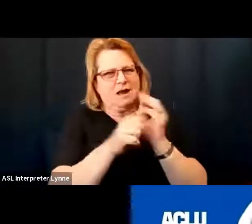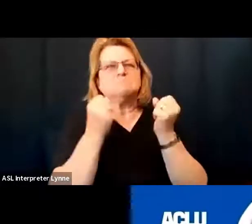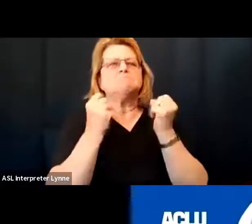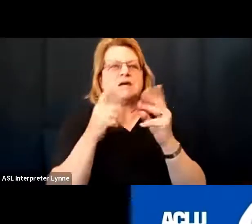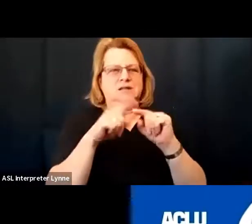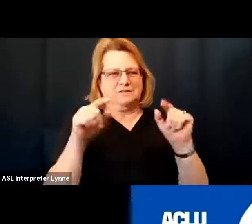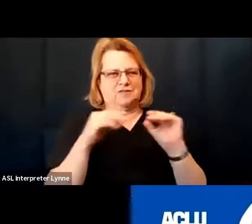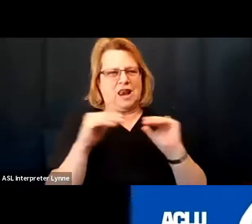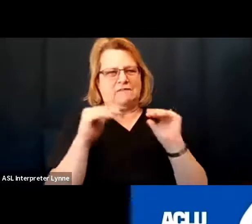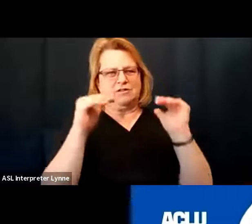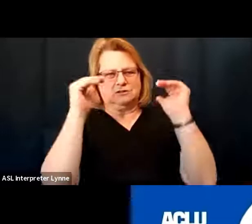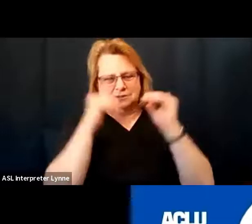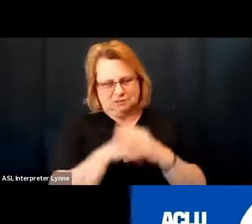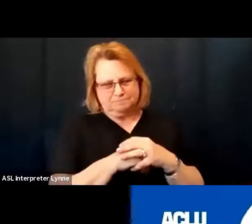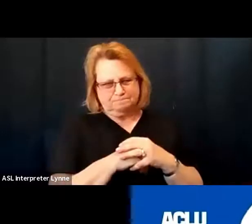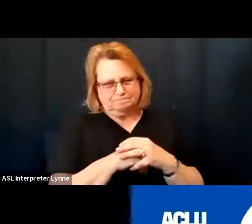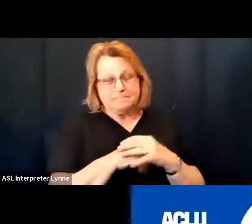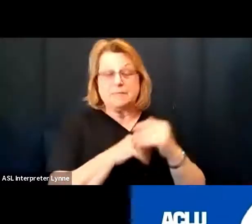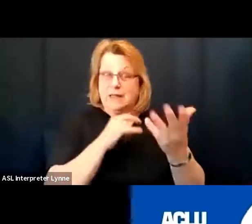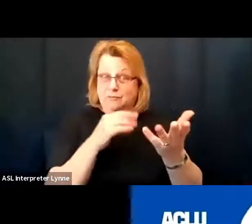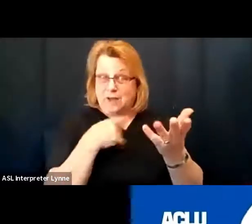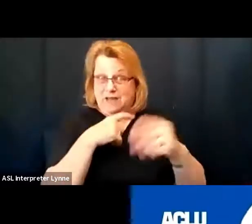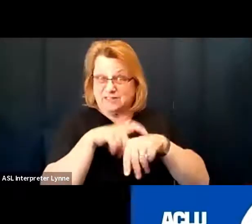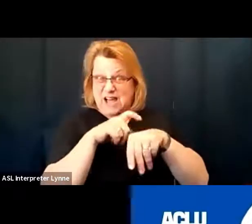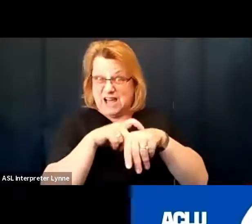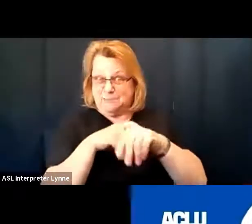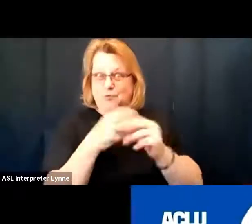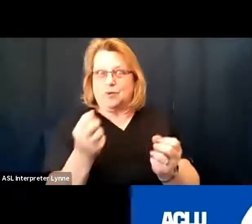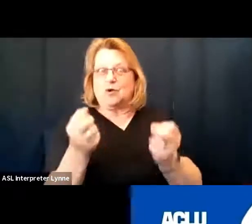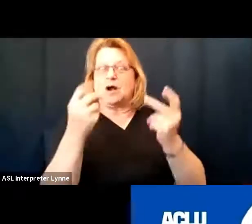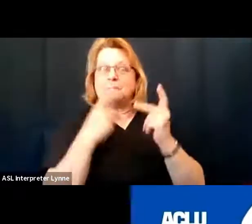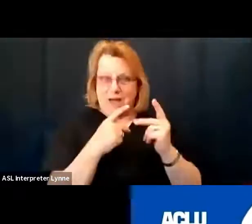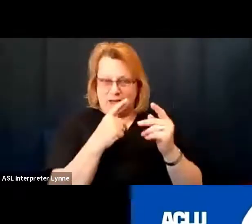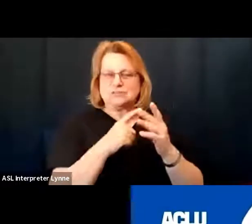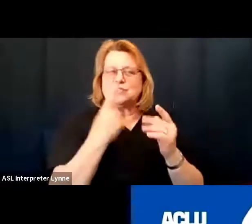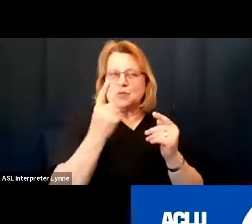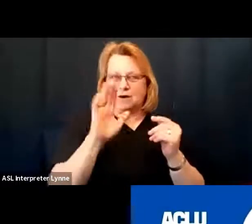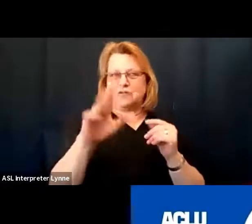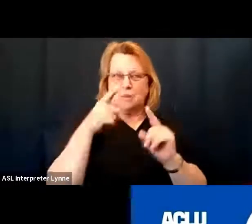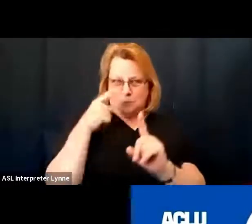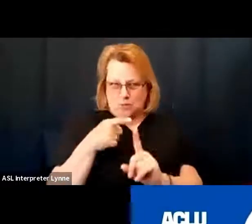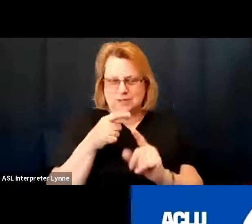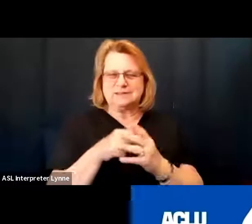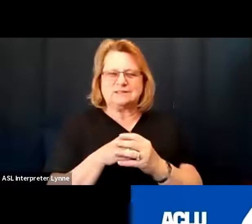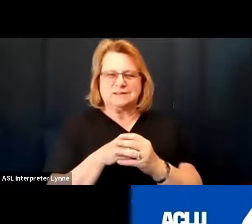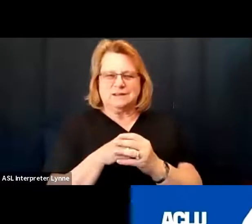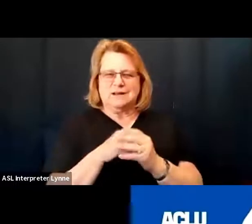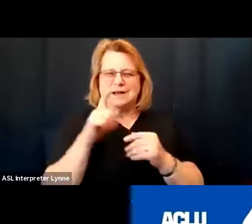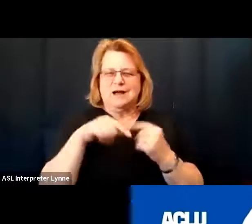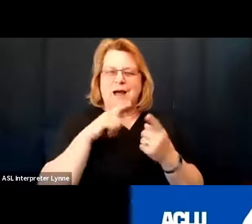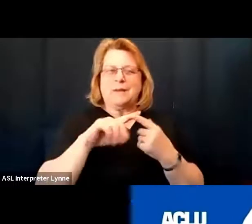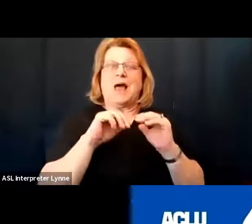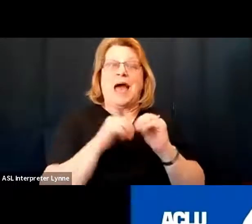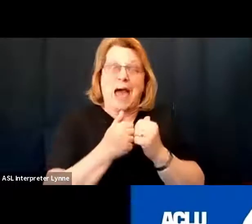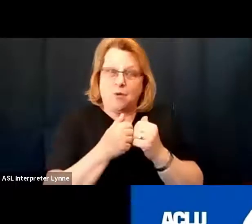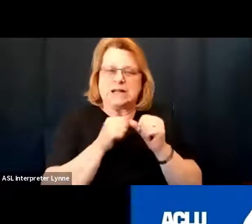mentioned. Maybe I do, if we have time, want to circle back to one of the points you made about kind of how the discrimination has continued to